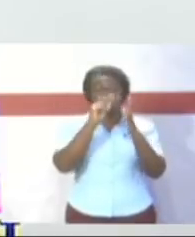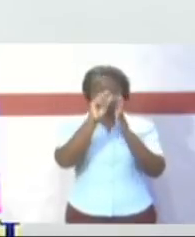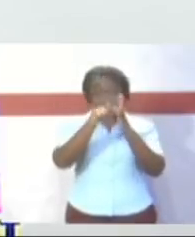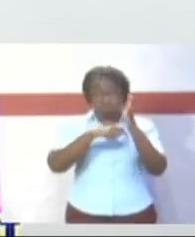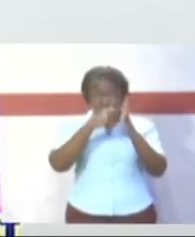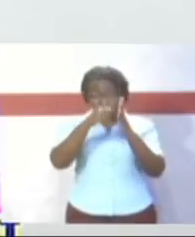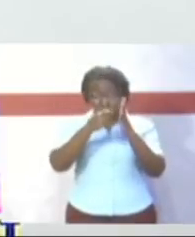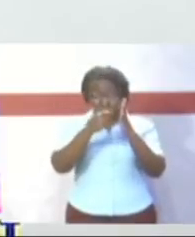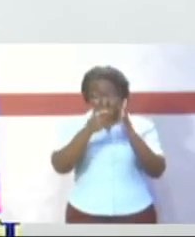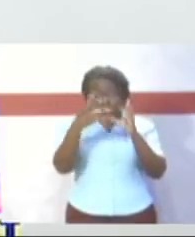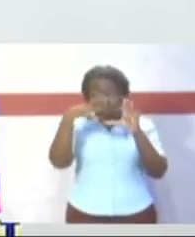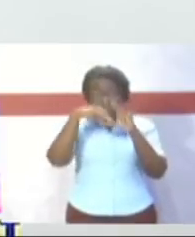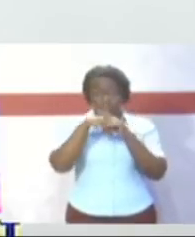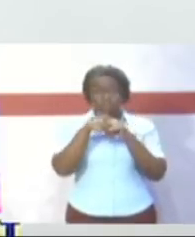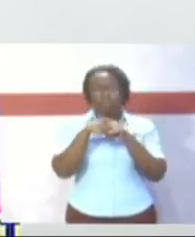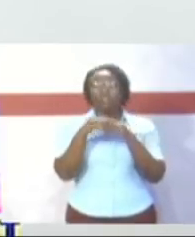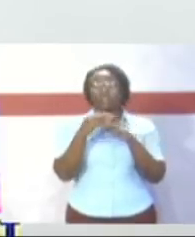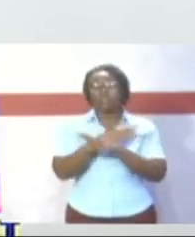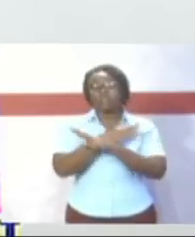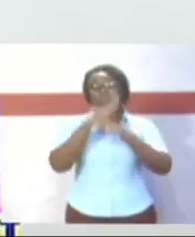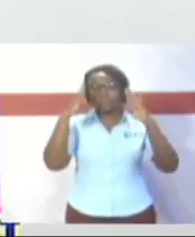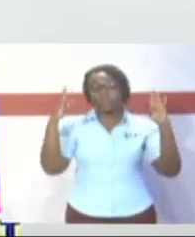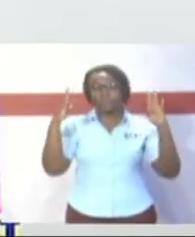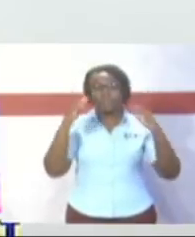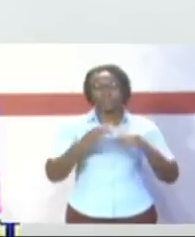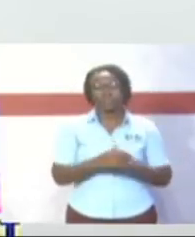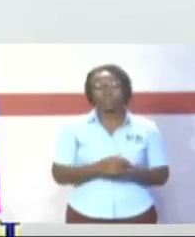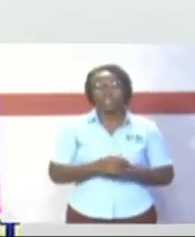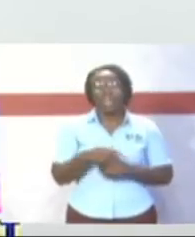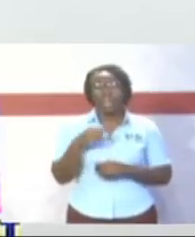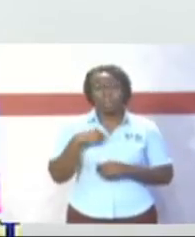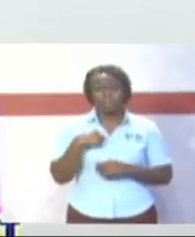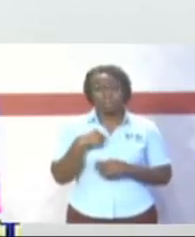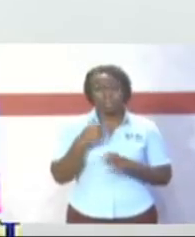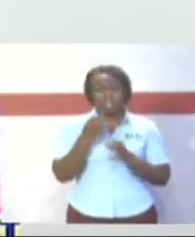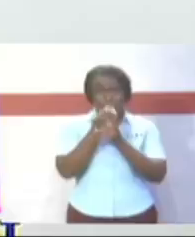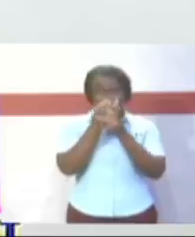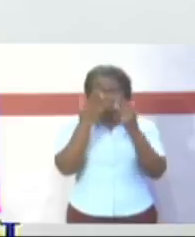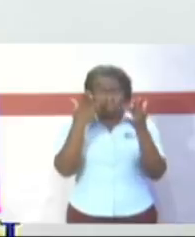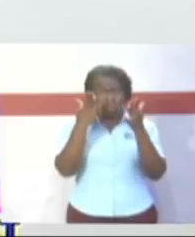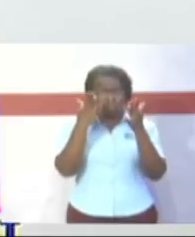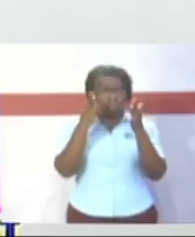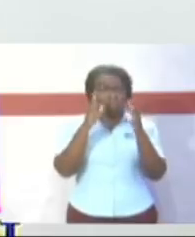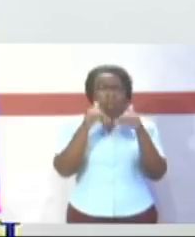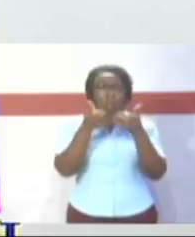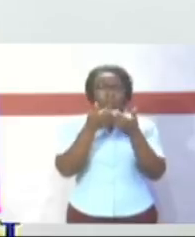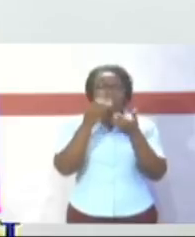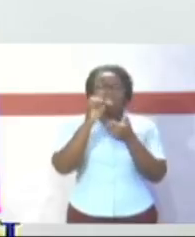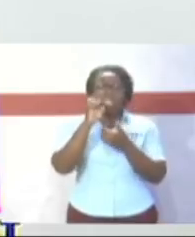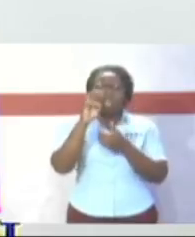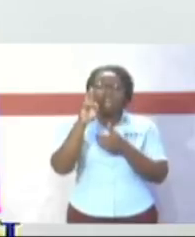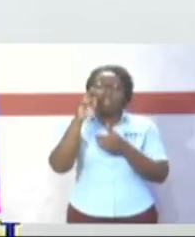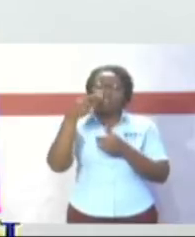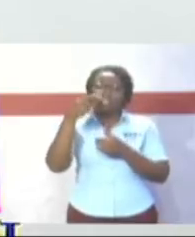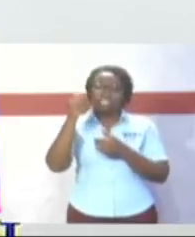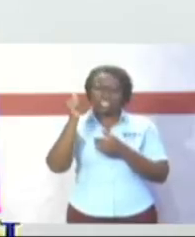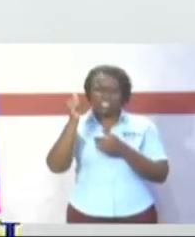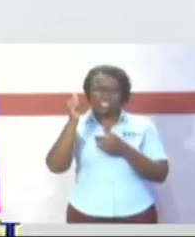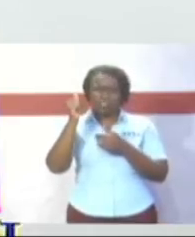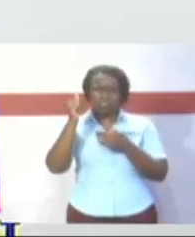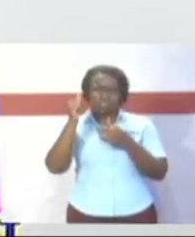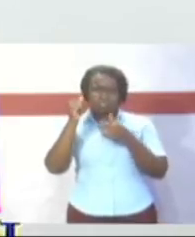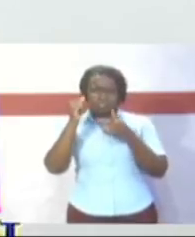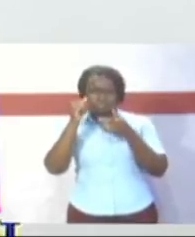and it's a pleasure to be with you this morning. I'm here to share with you a little on how the ERHA has been managing our